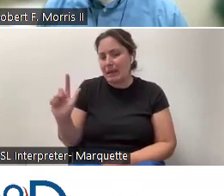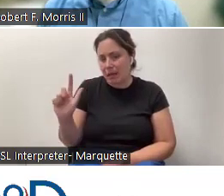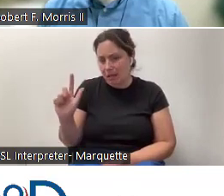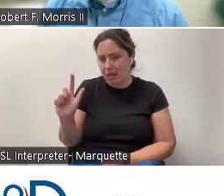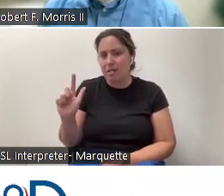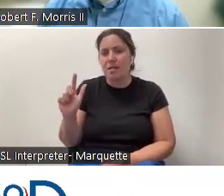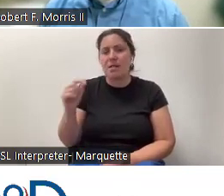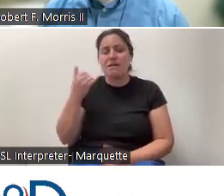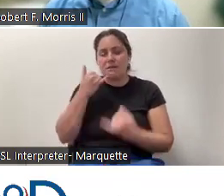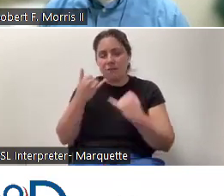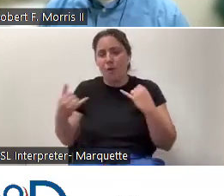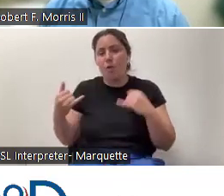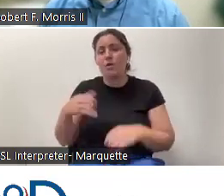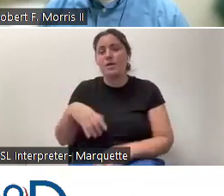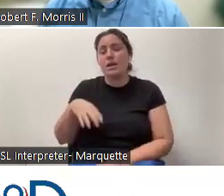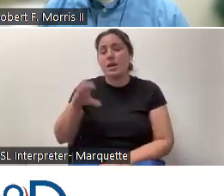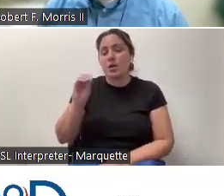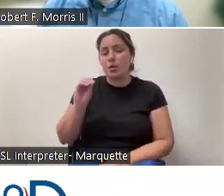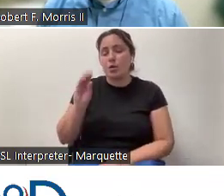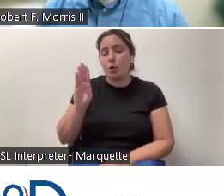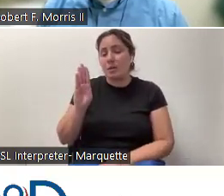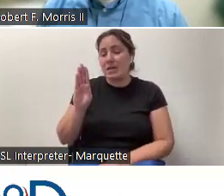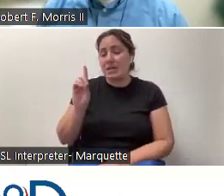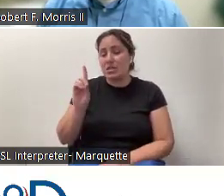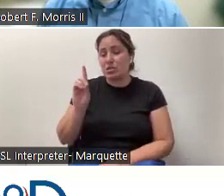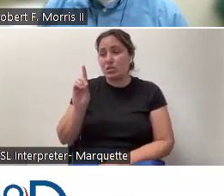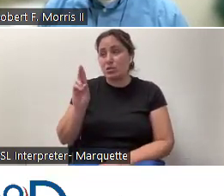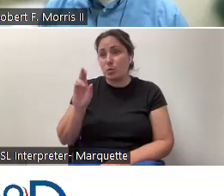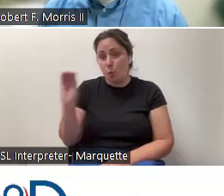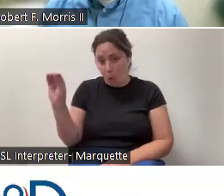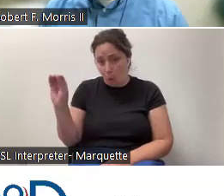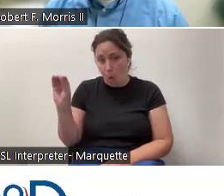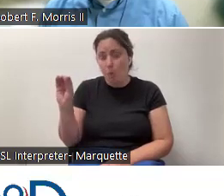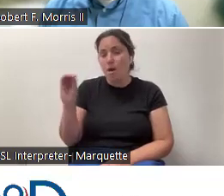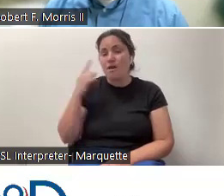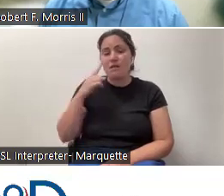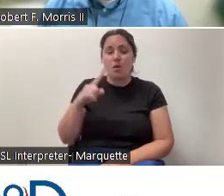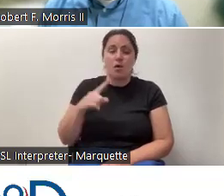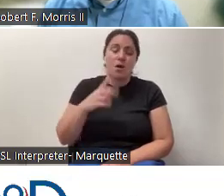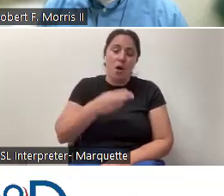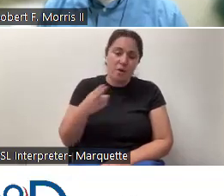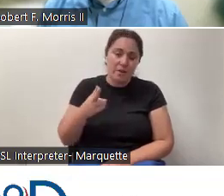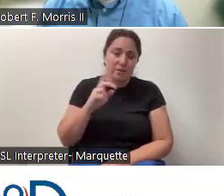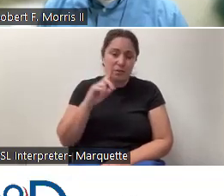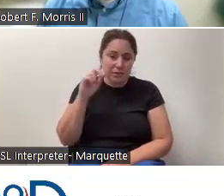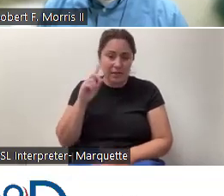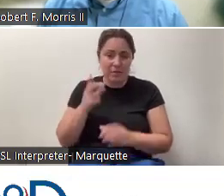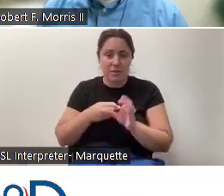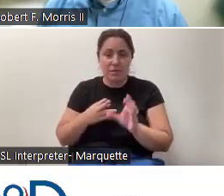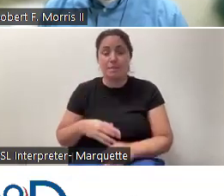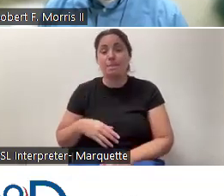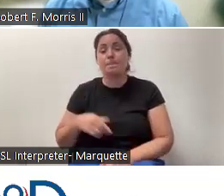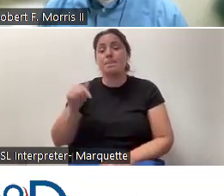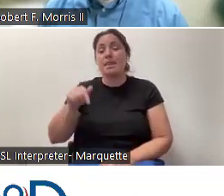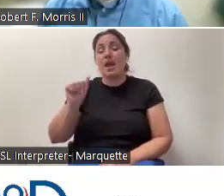hotline, and we've added an Ubi Duo for participants who are deaf or hard of hearing. Our Larimer County